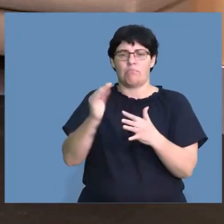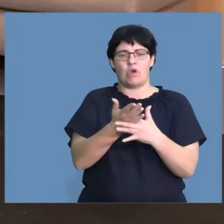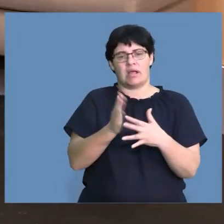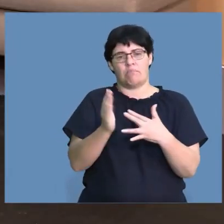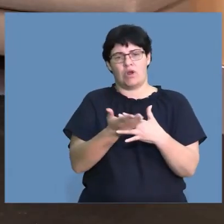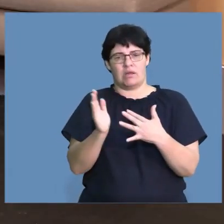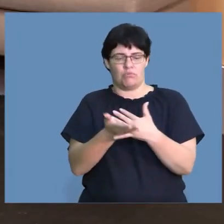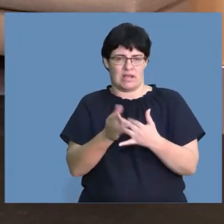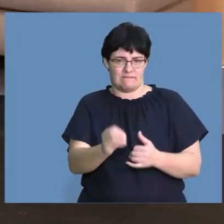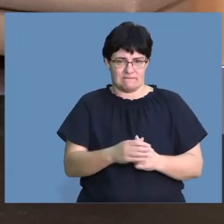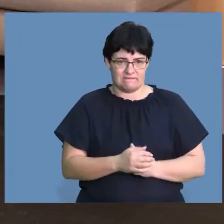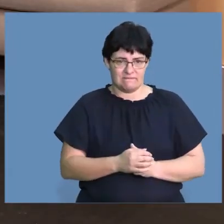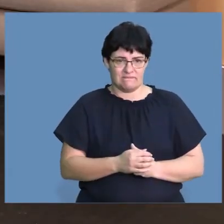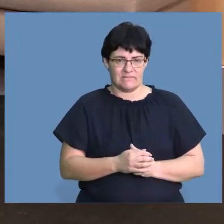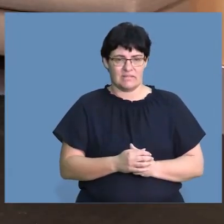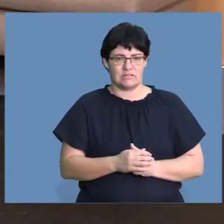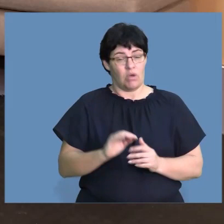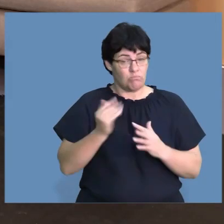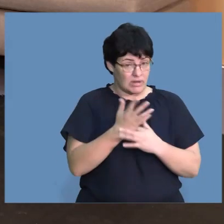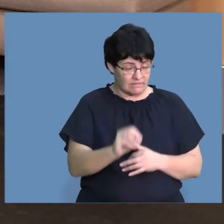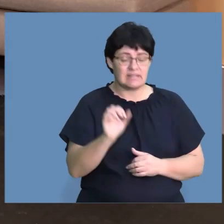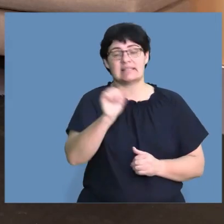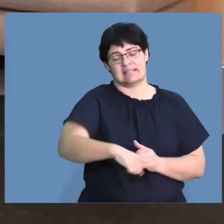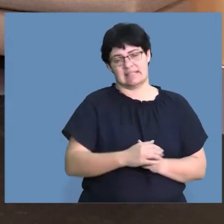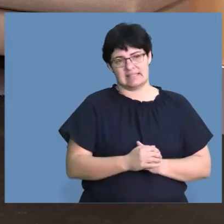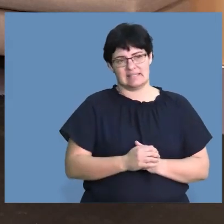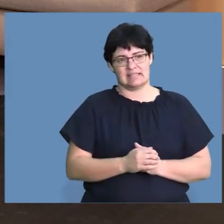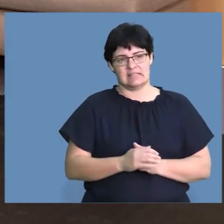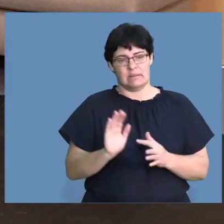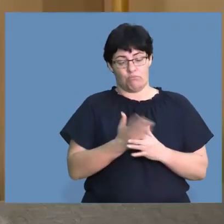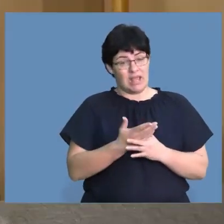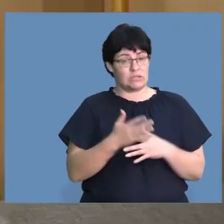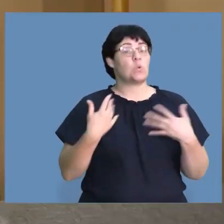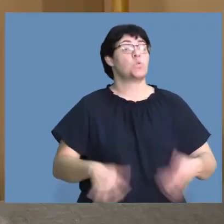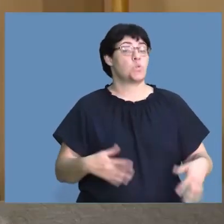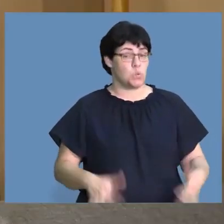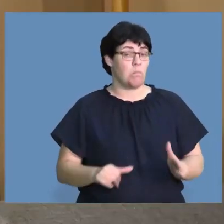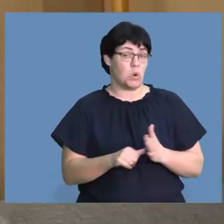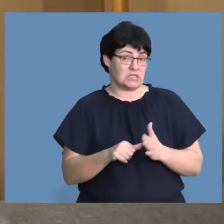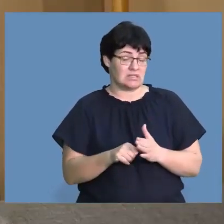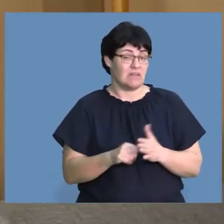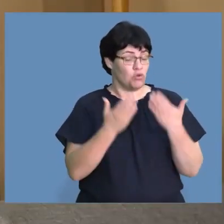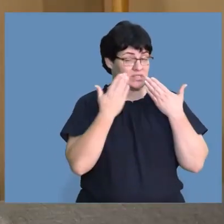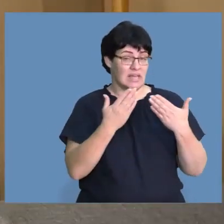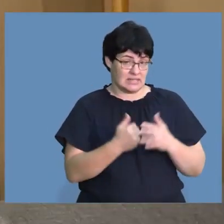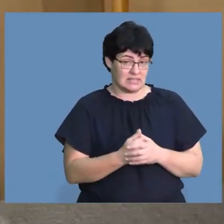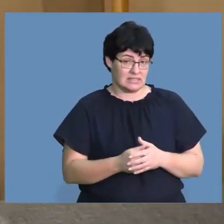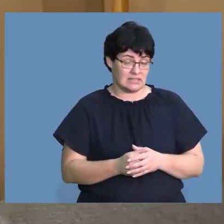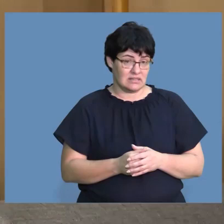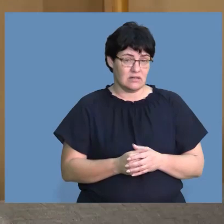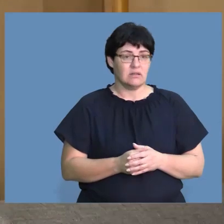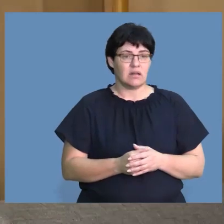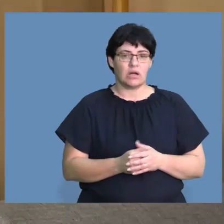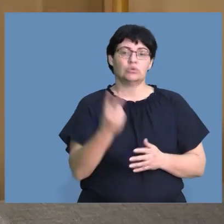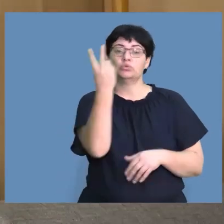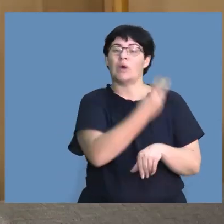represent the breaks that I take. Okay, so you take breaks. Yeah. Breaks are very important on your study timetable. Very